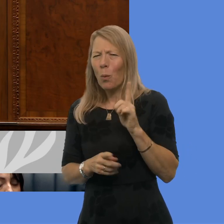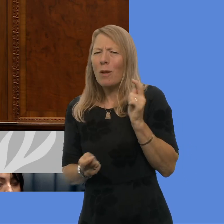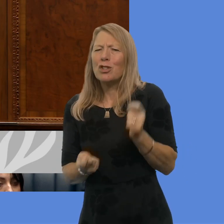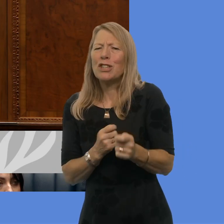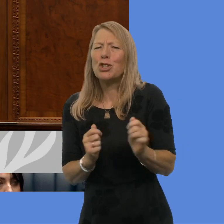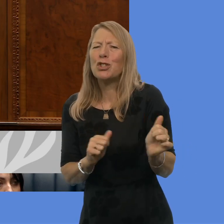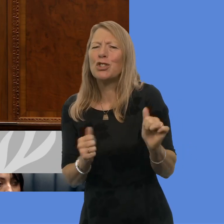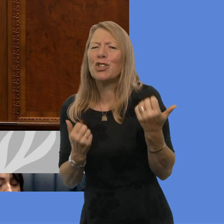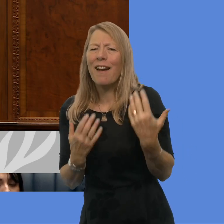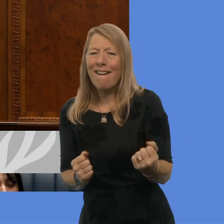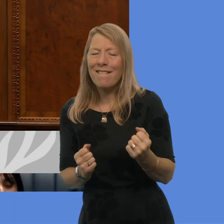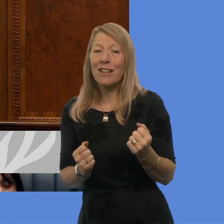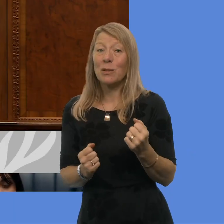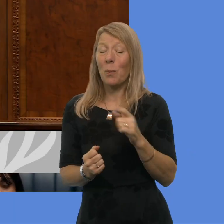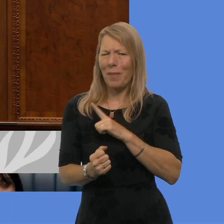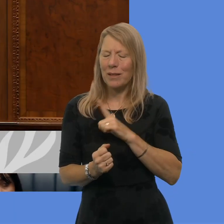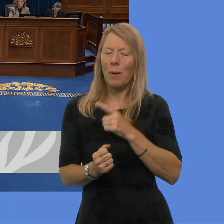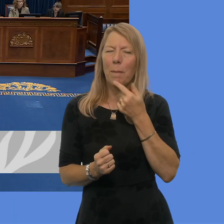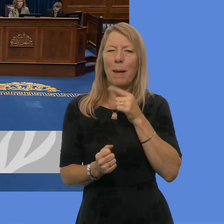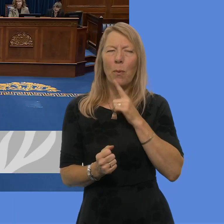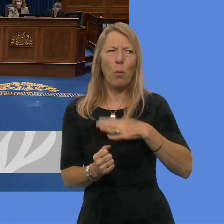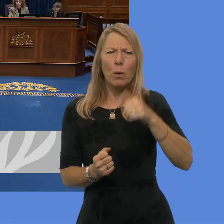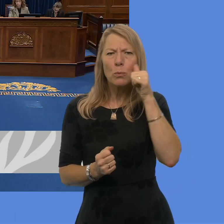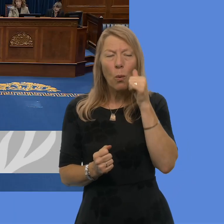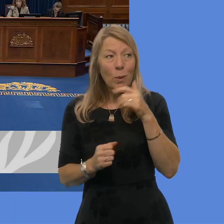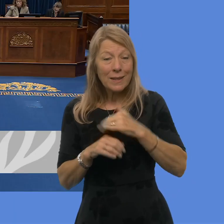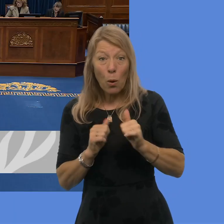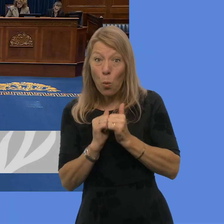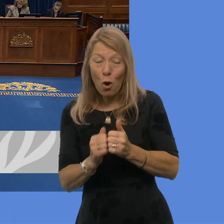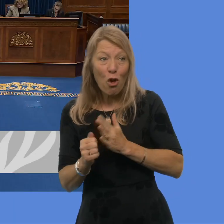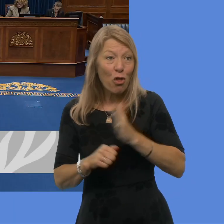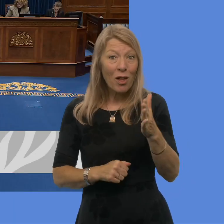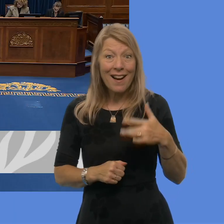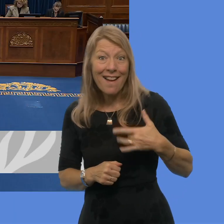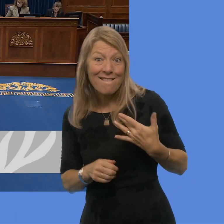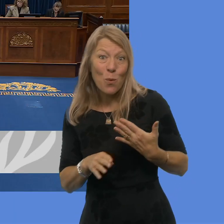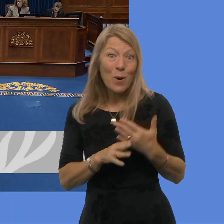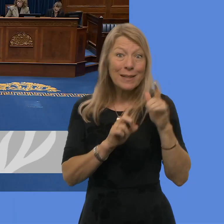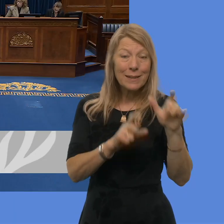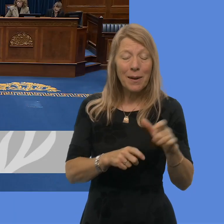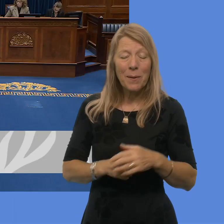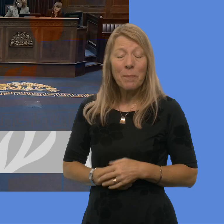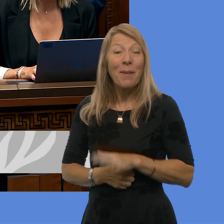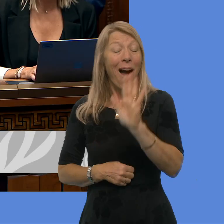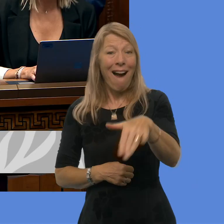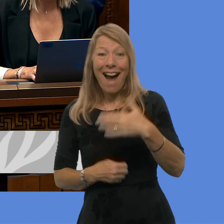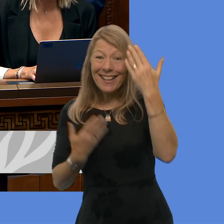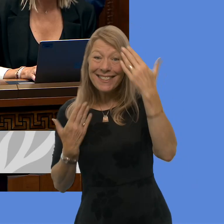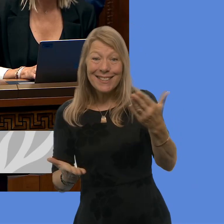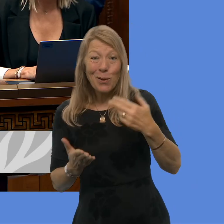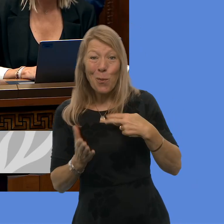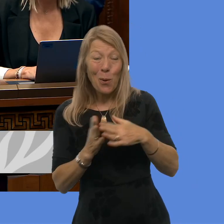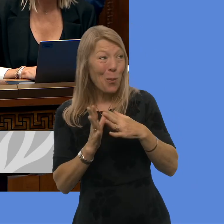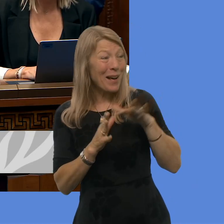place to live in, to work in, to invest in? First Minister. Thank you for that, and I didn't know that we had visitors from the North West, so you're very